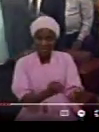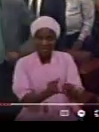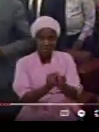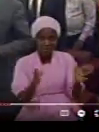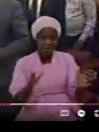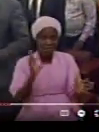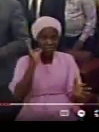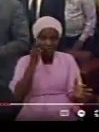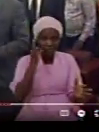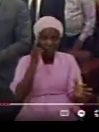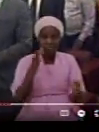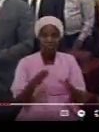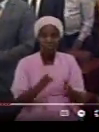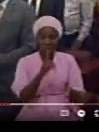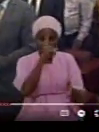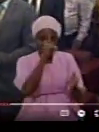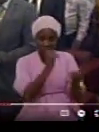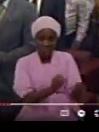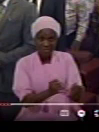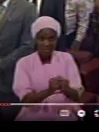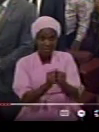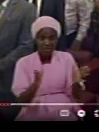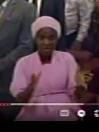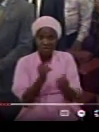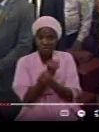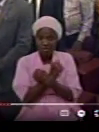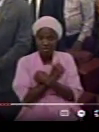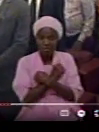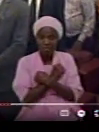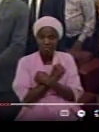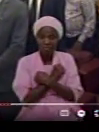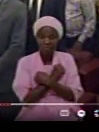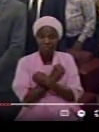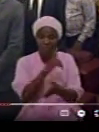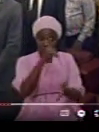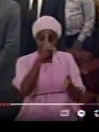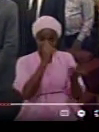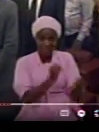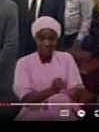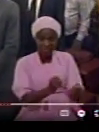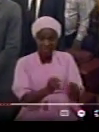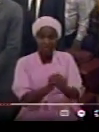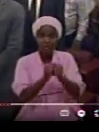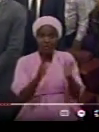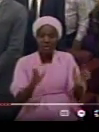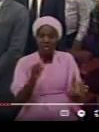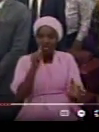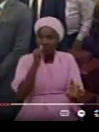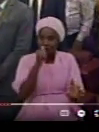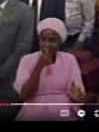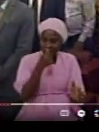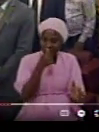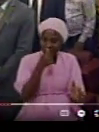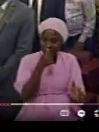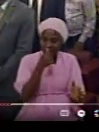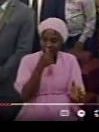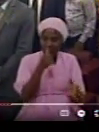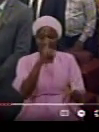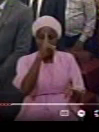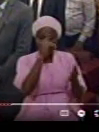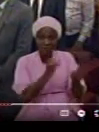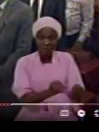fruit, faith without love, faith without patience,